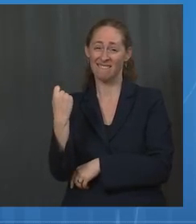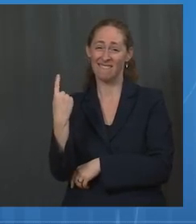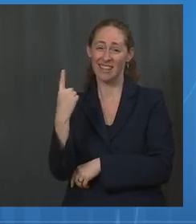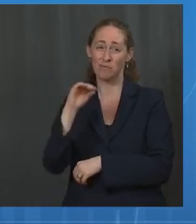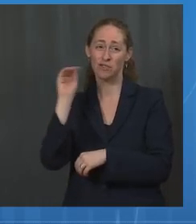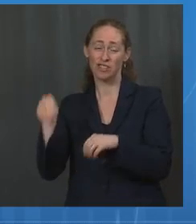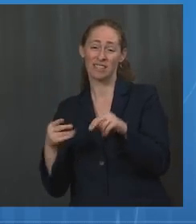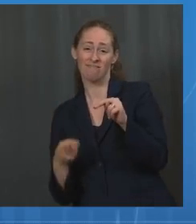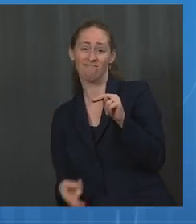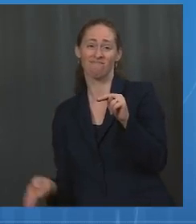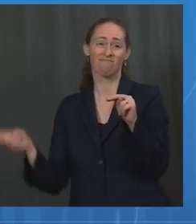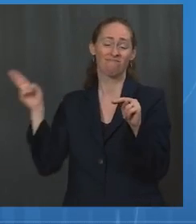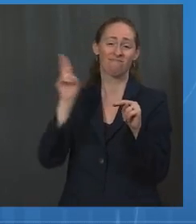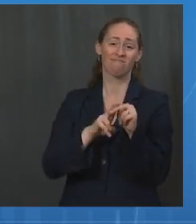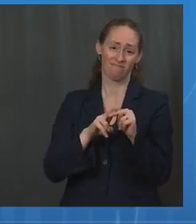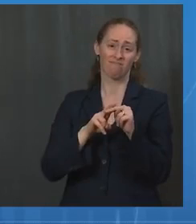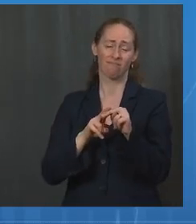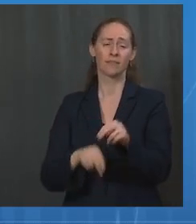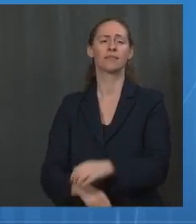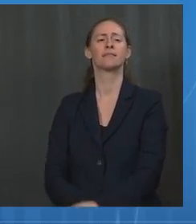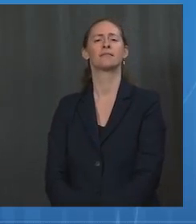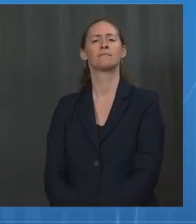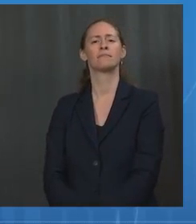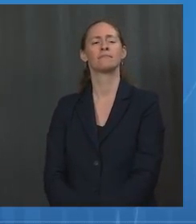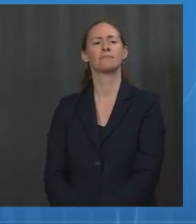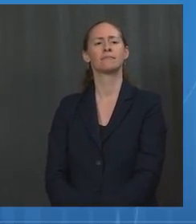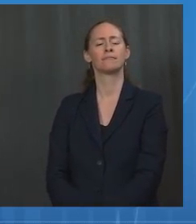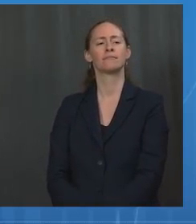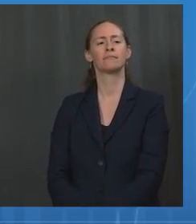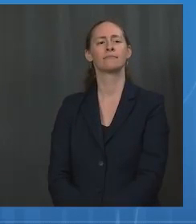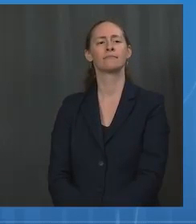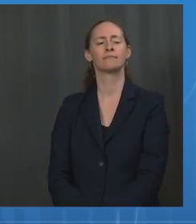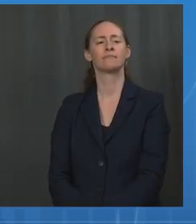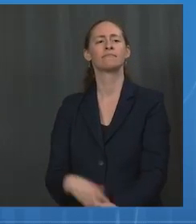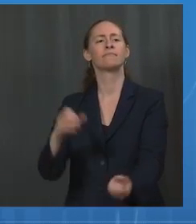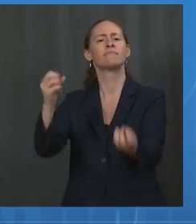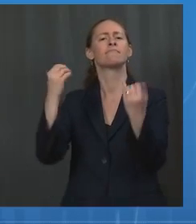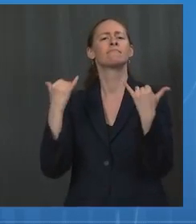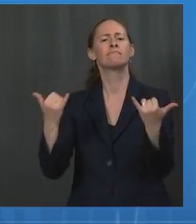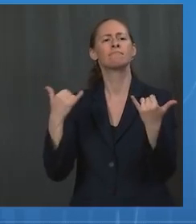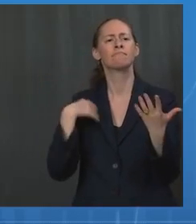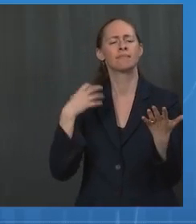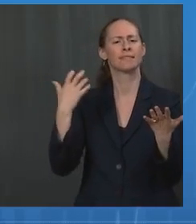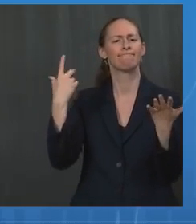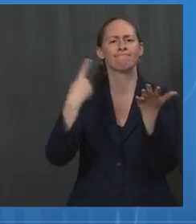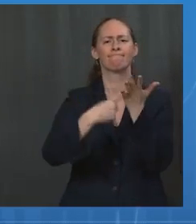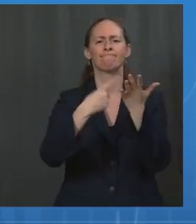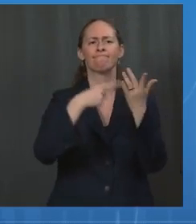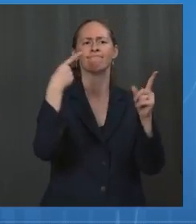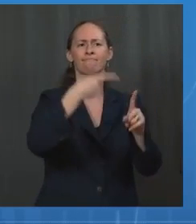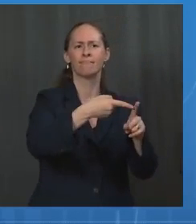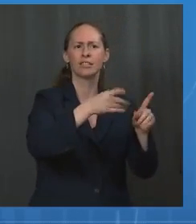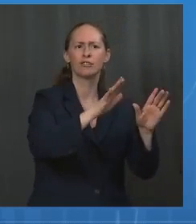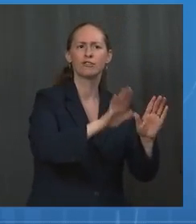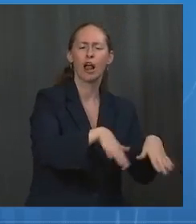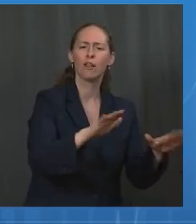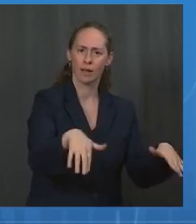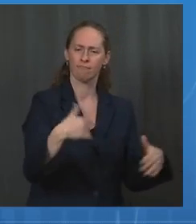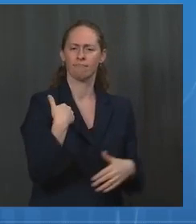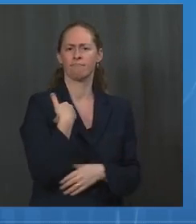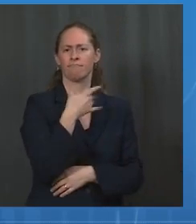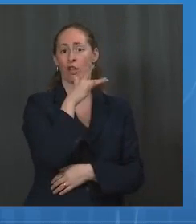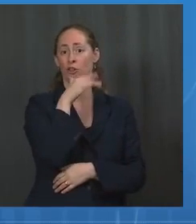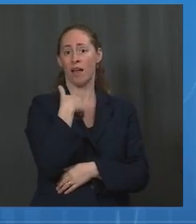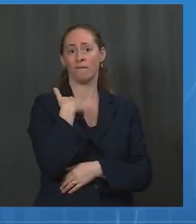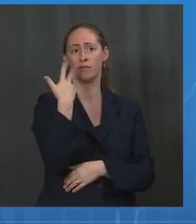previous 7-day period. Today, I want to talk about children. As a mother of 3, I know how important it is for us to